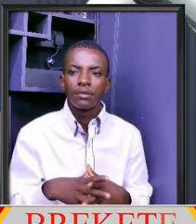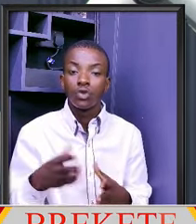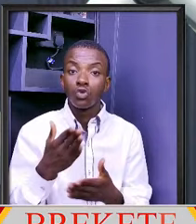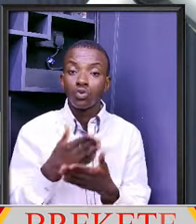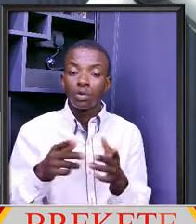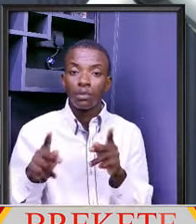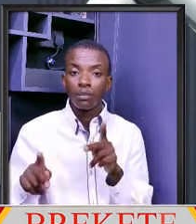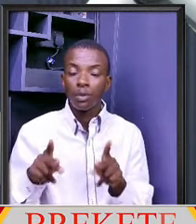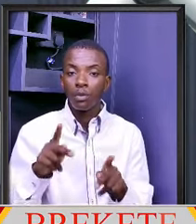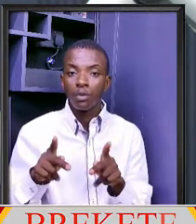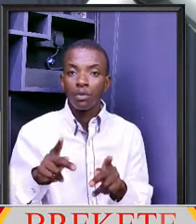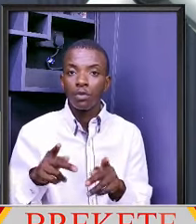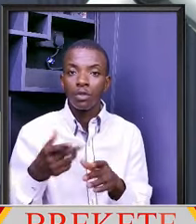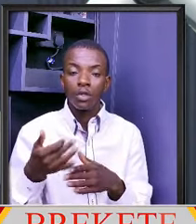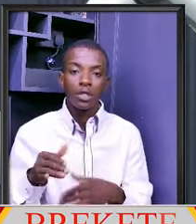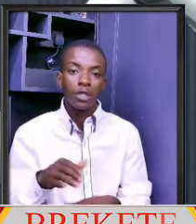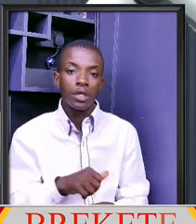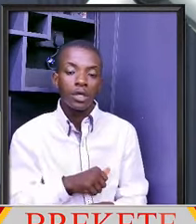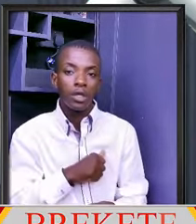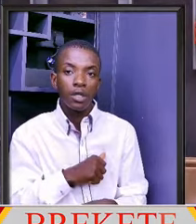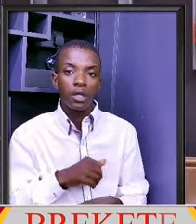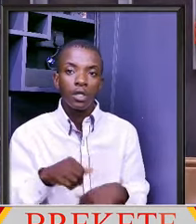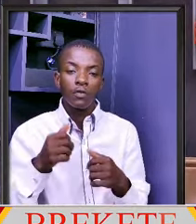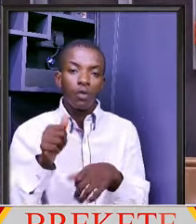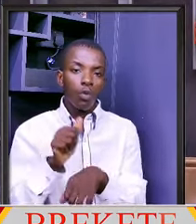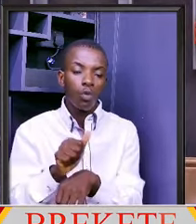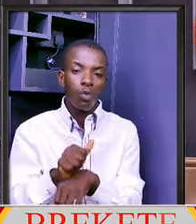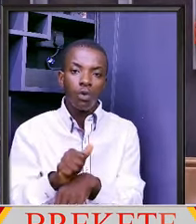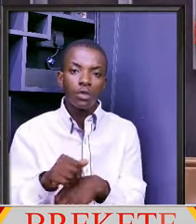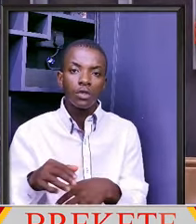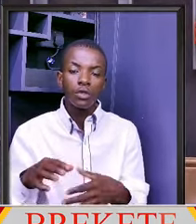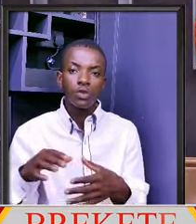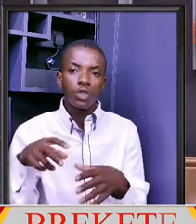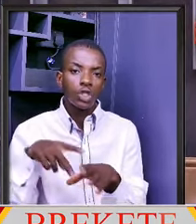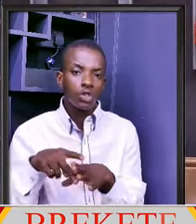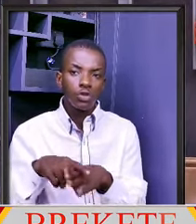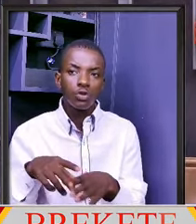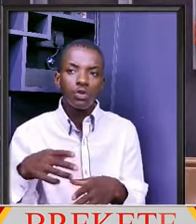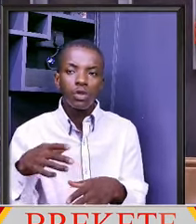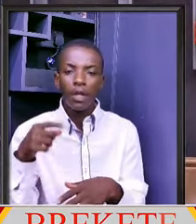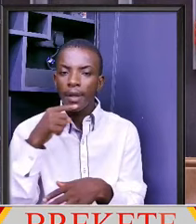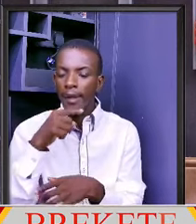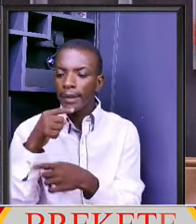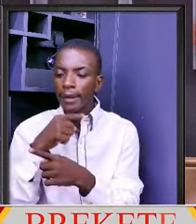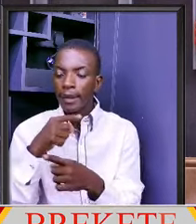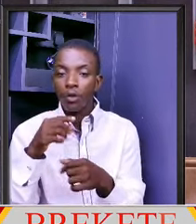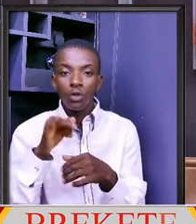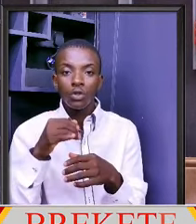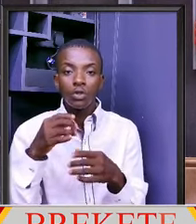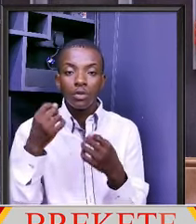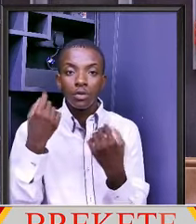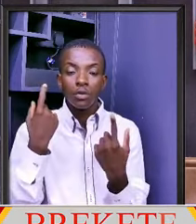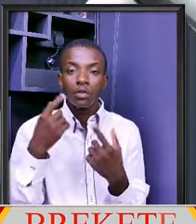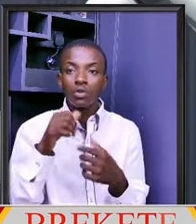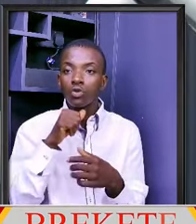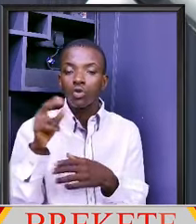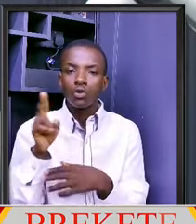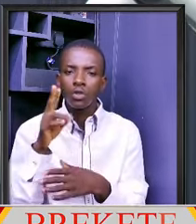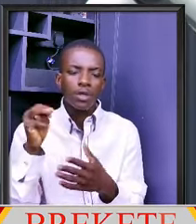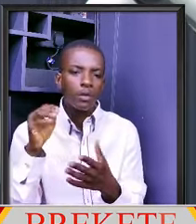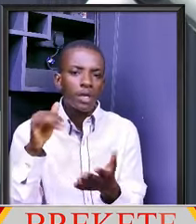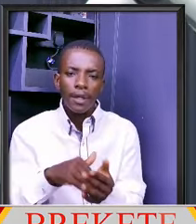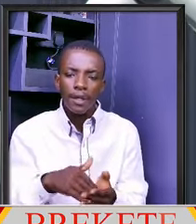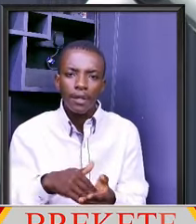Some people, na their character, you give them work, they go cheat you, they go lie here. Once you discover, you not go use them